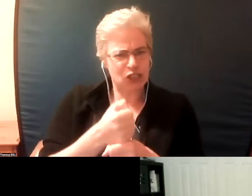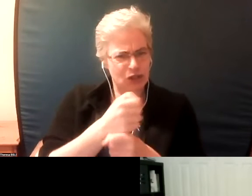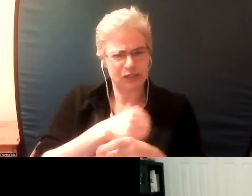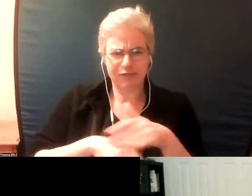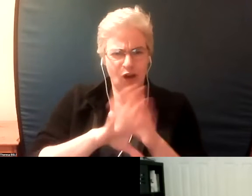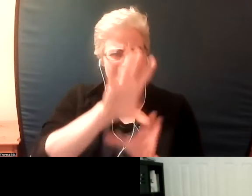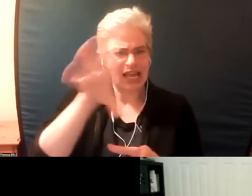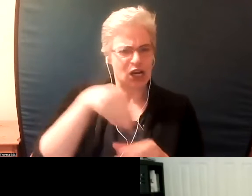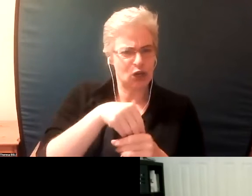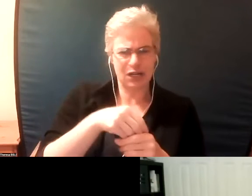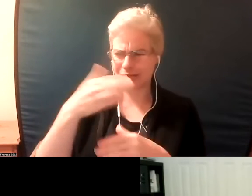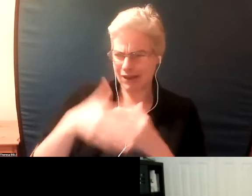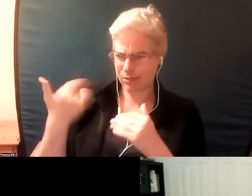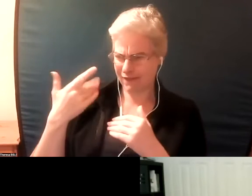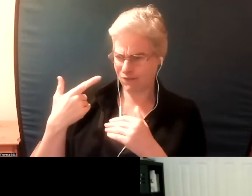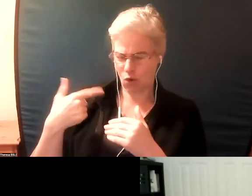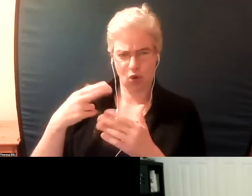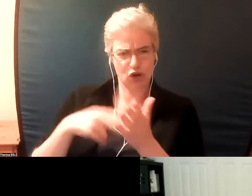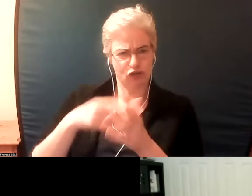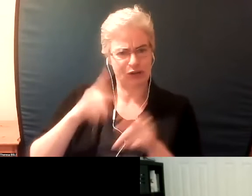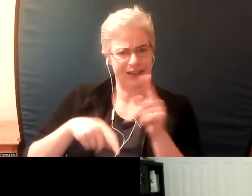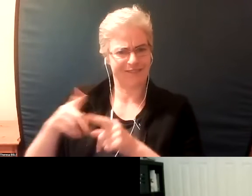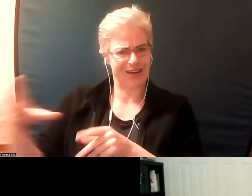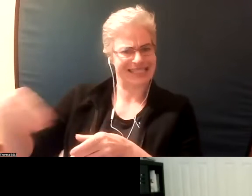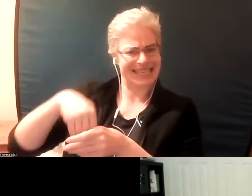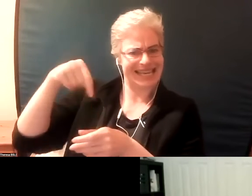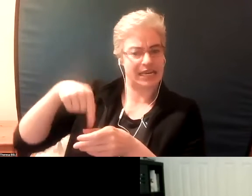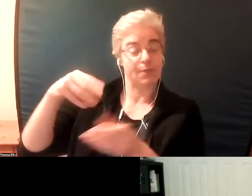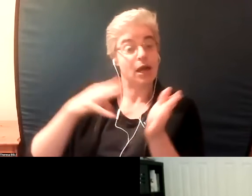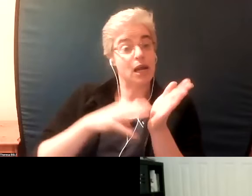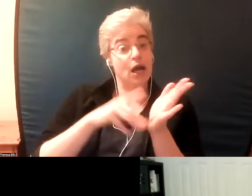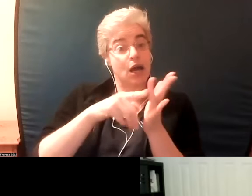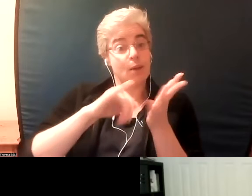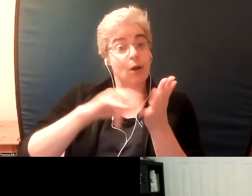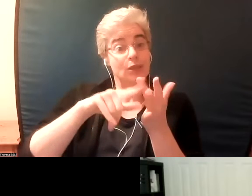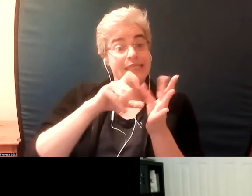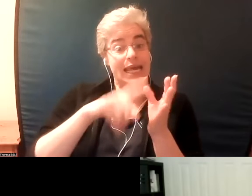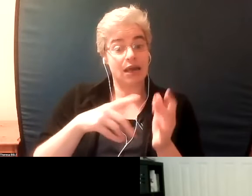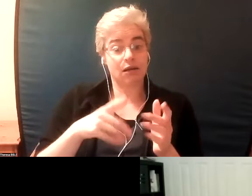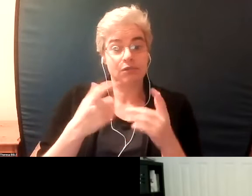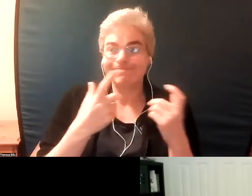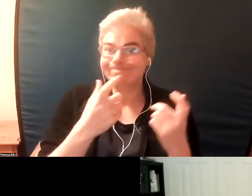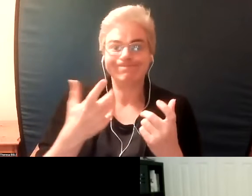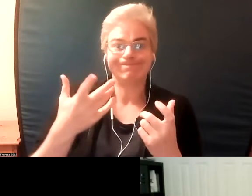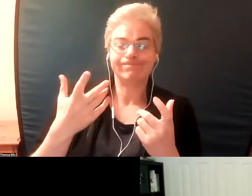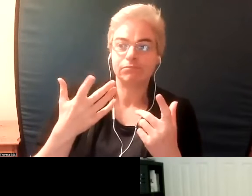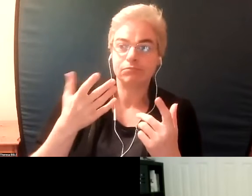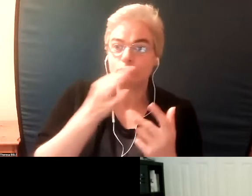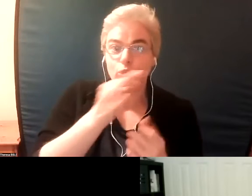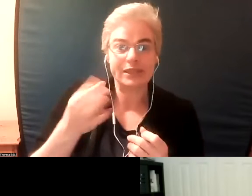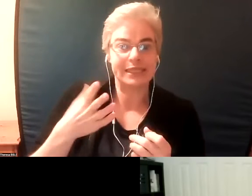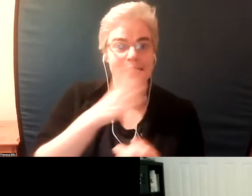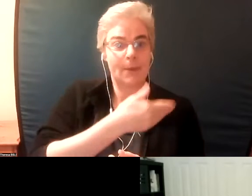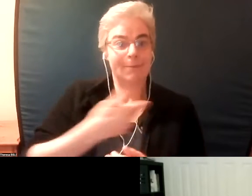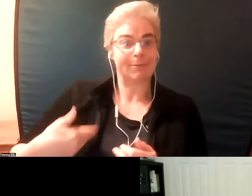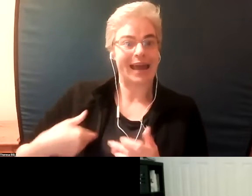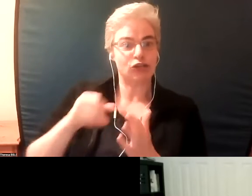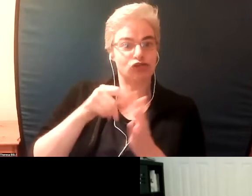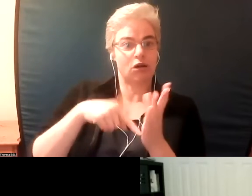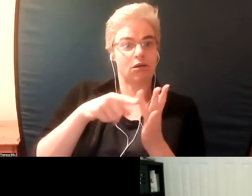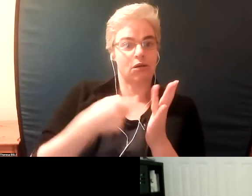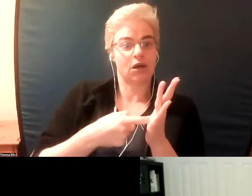haven't really included us. But Mosaic sought patrons, and that was one of the ways that they did things. They